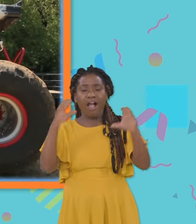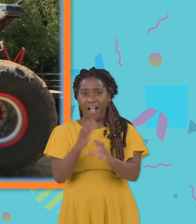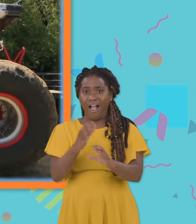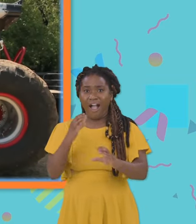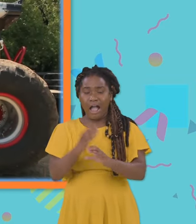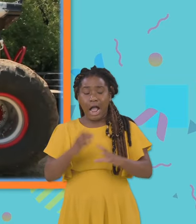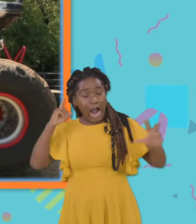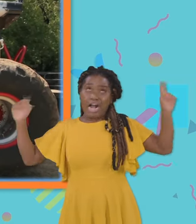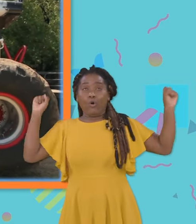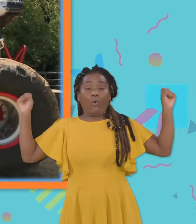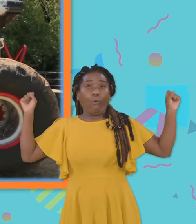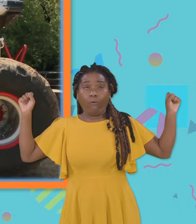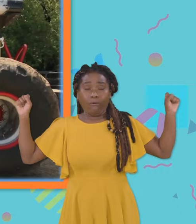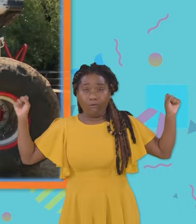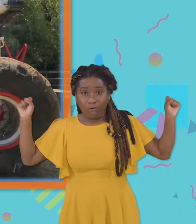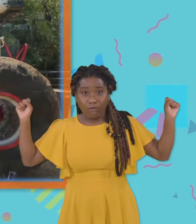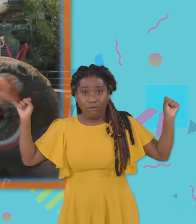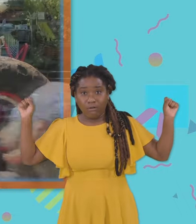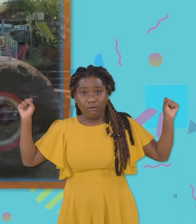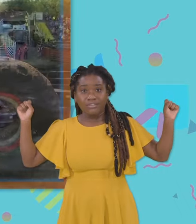Monster trucks are loud.